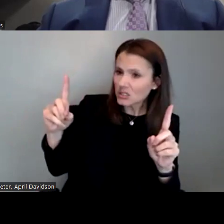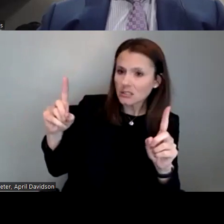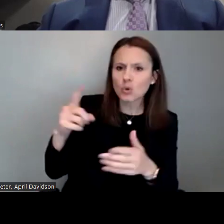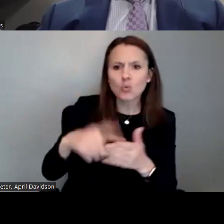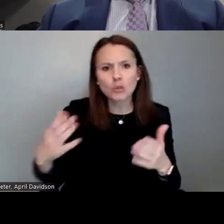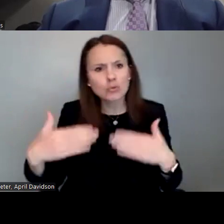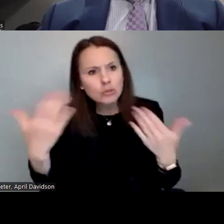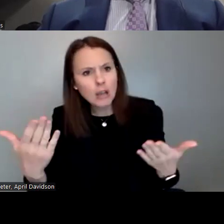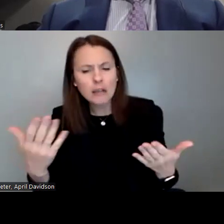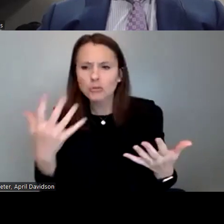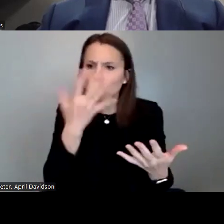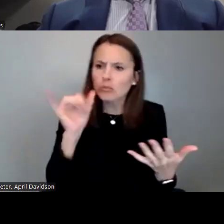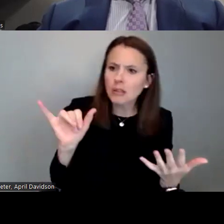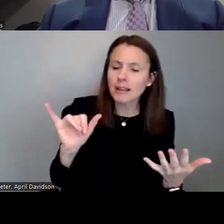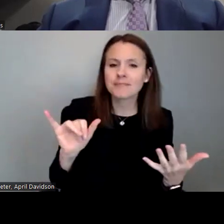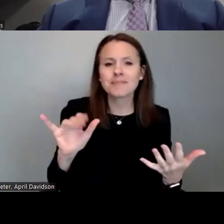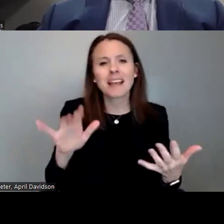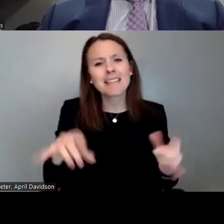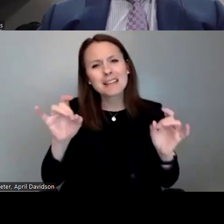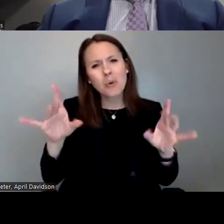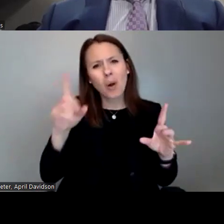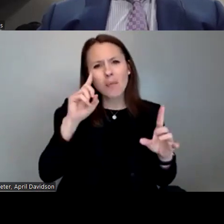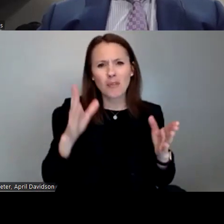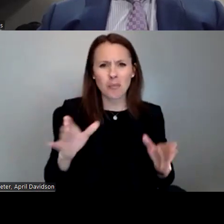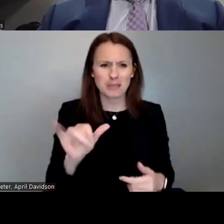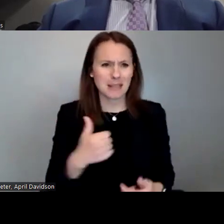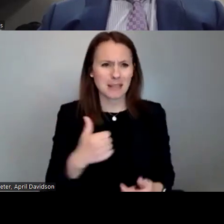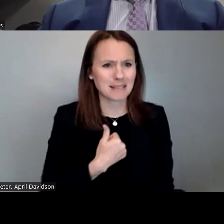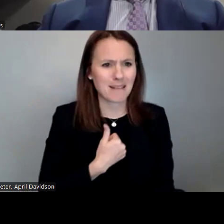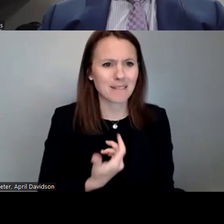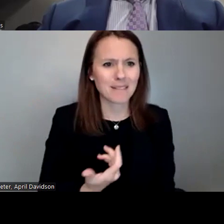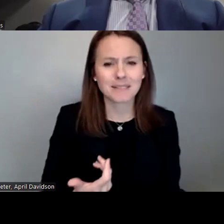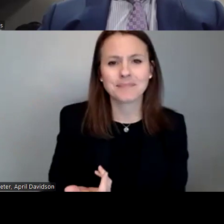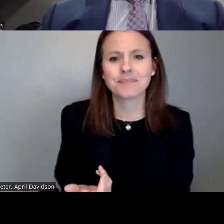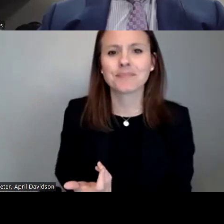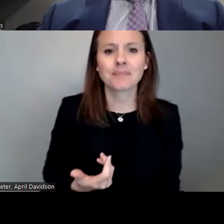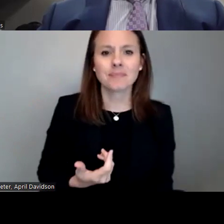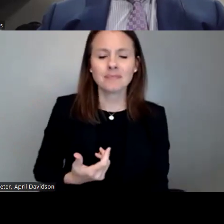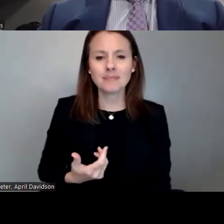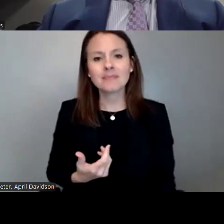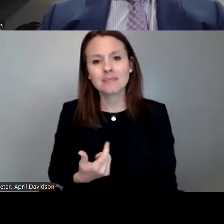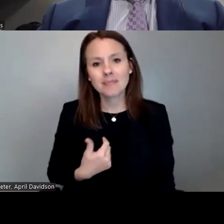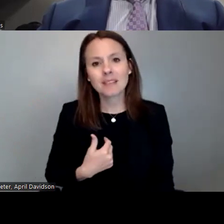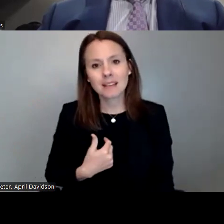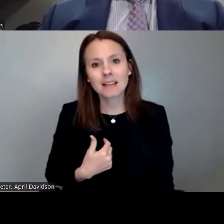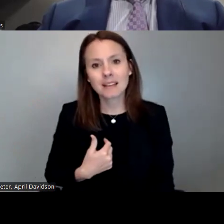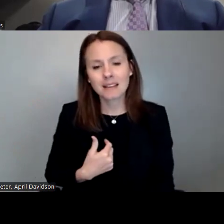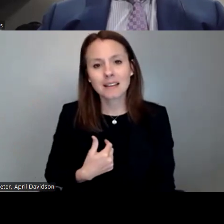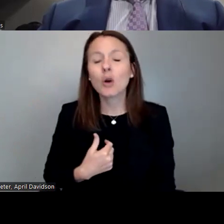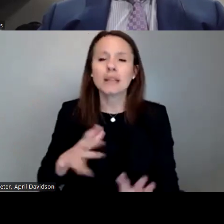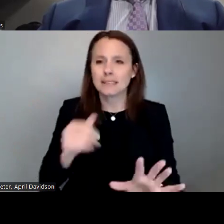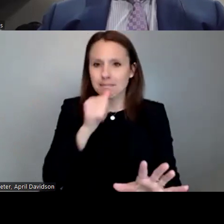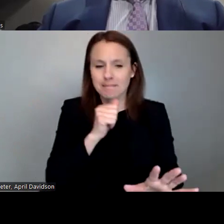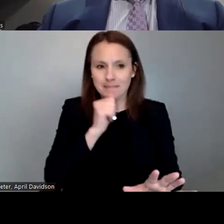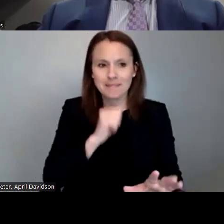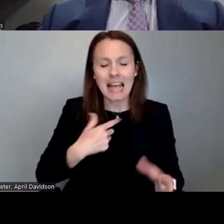suggest? And that's powerful to someone like myself, because you know, you want to get the input from the person that actually